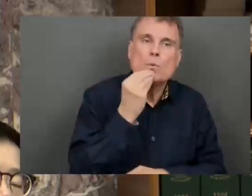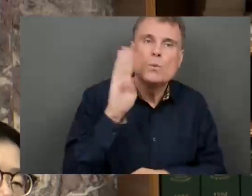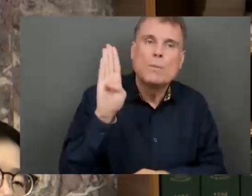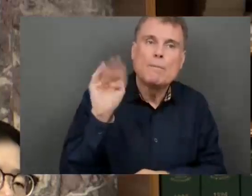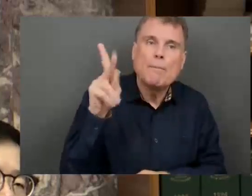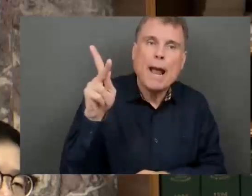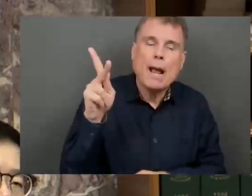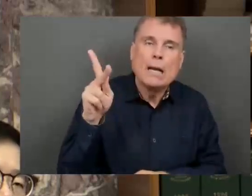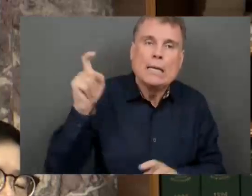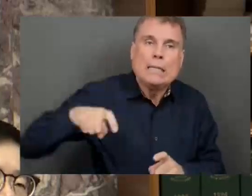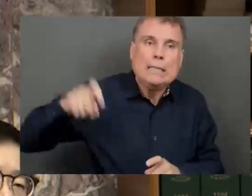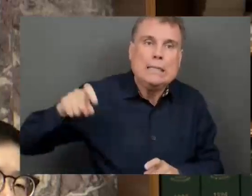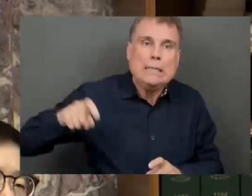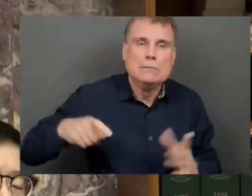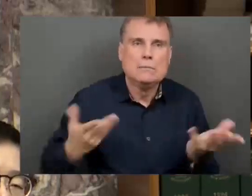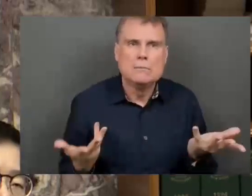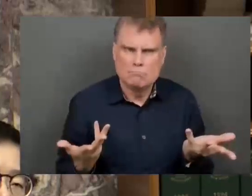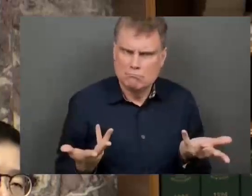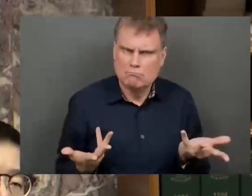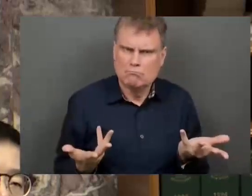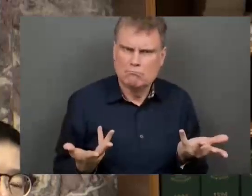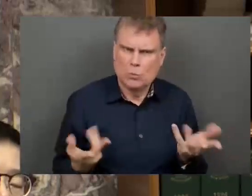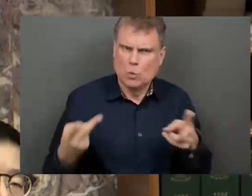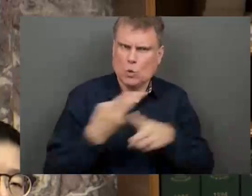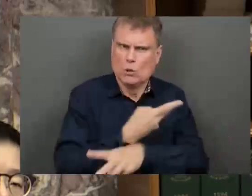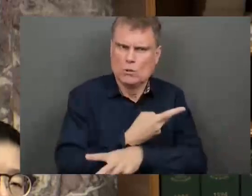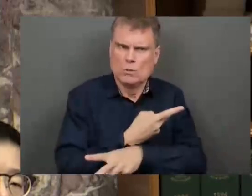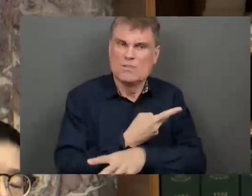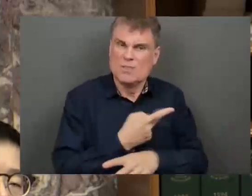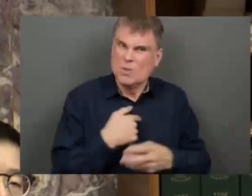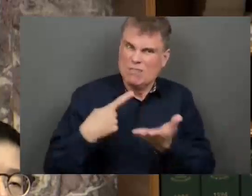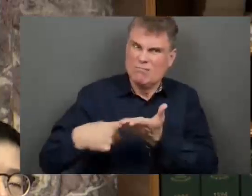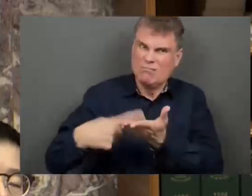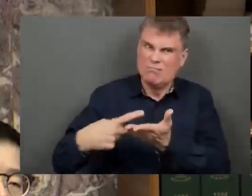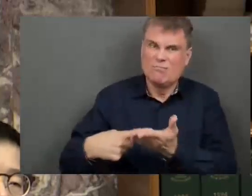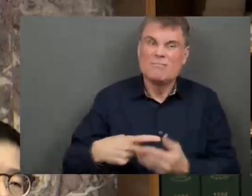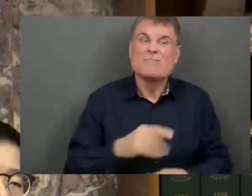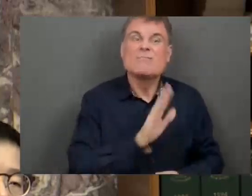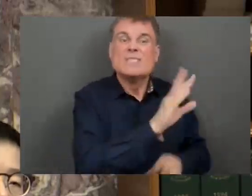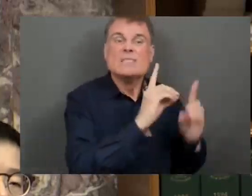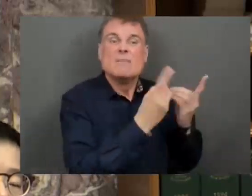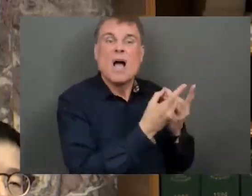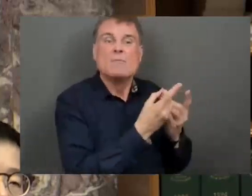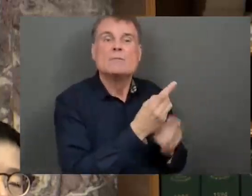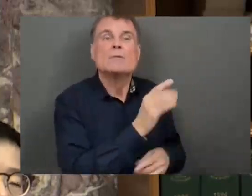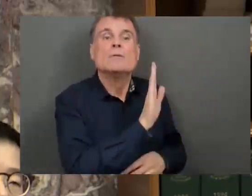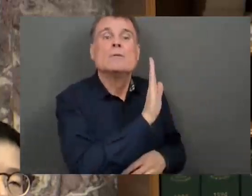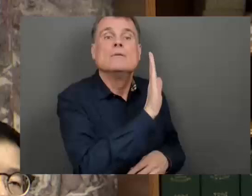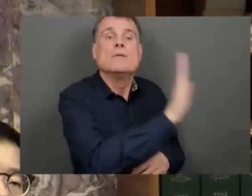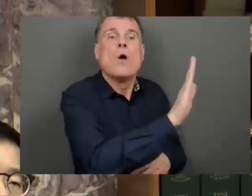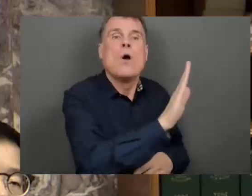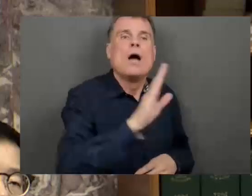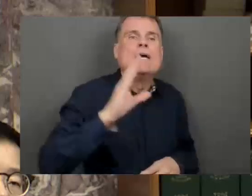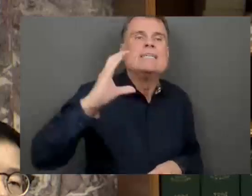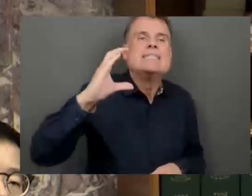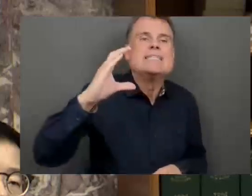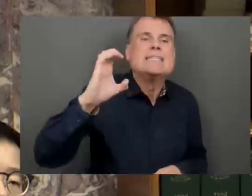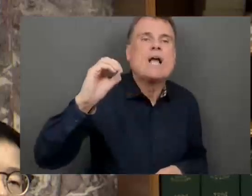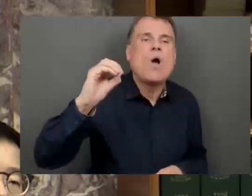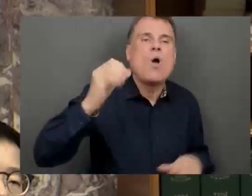We're talking about a ministry that gives a CEO $12,000 car allowance. When I have a